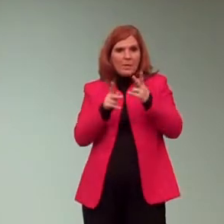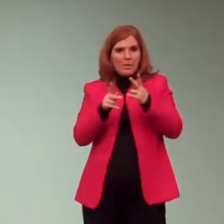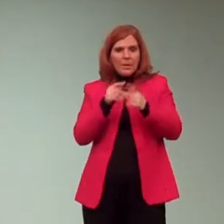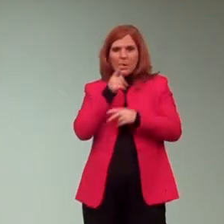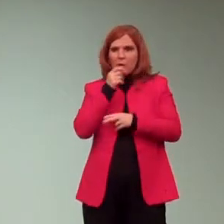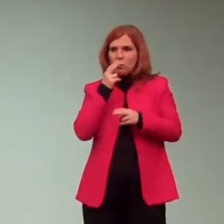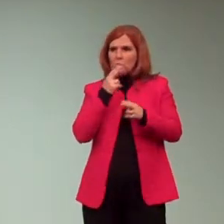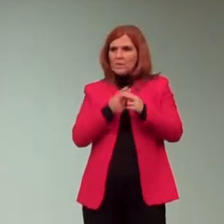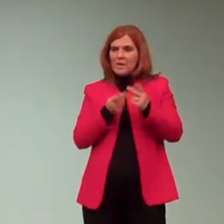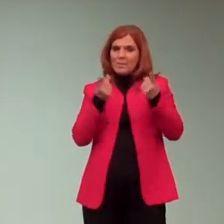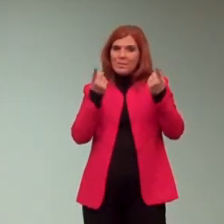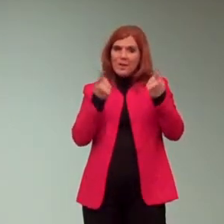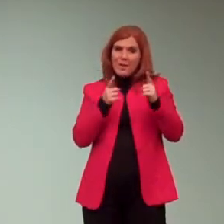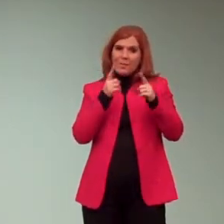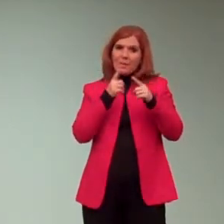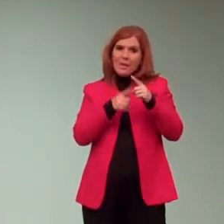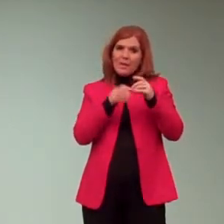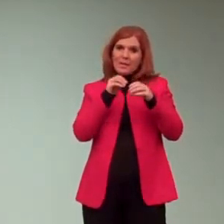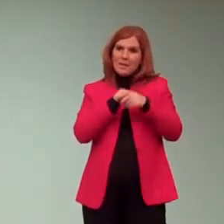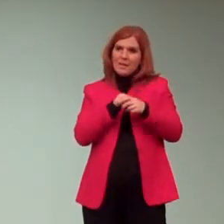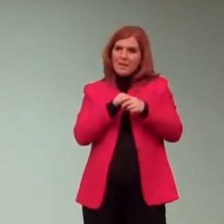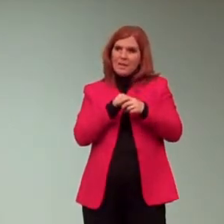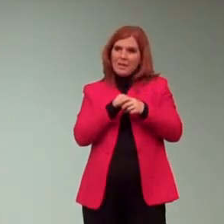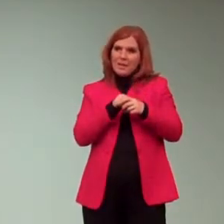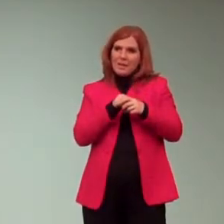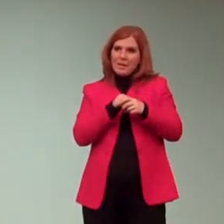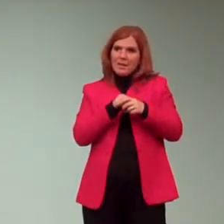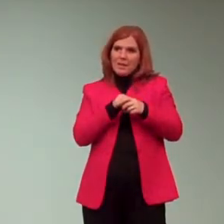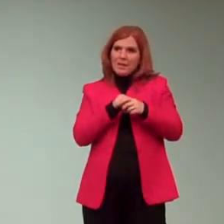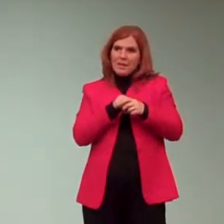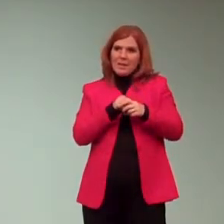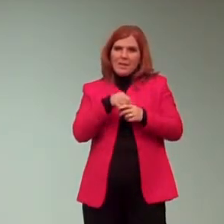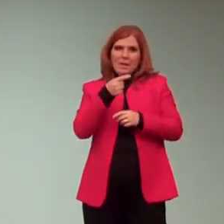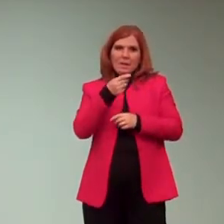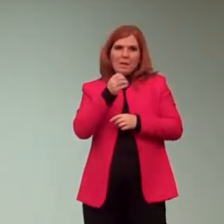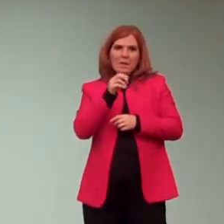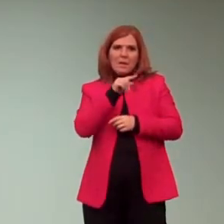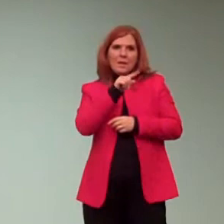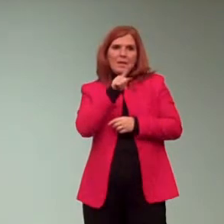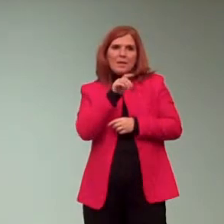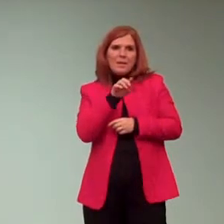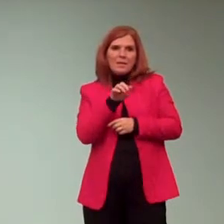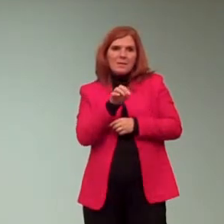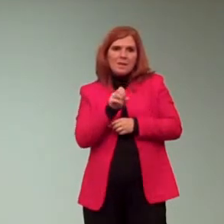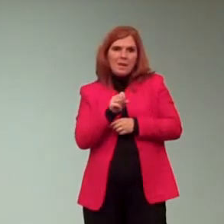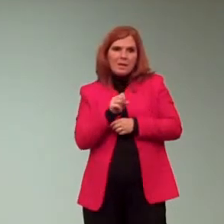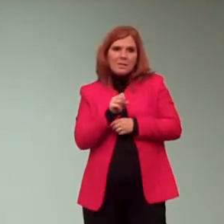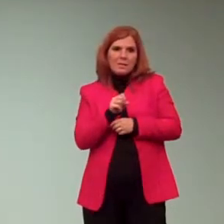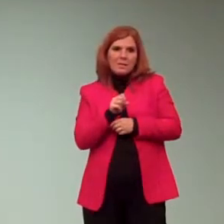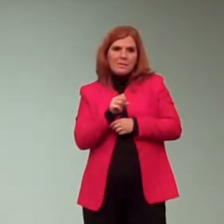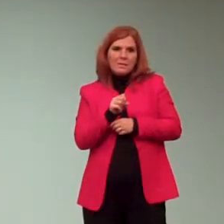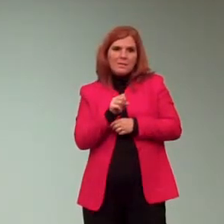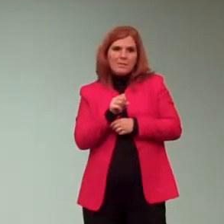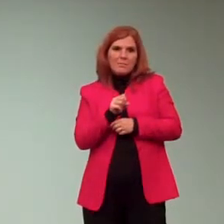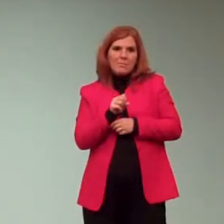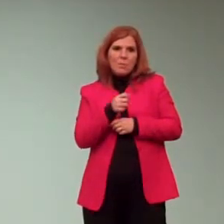whose names happen to end in, you know, things like Gonzalez or Garcia?